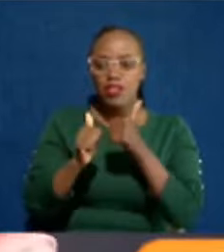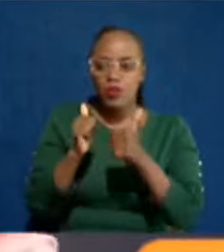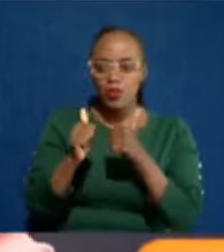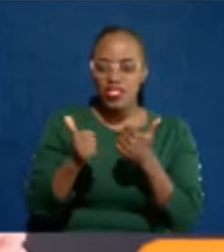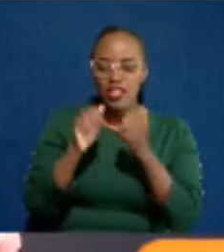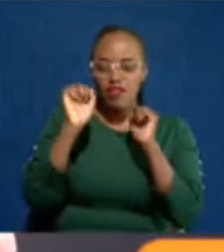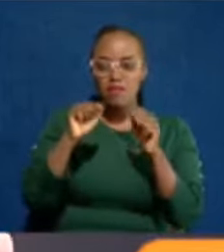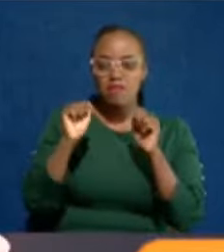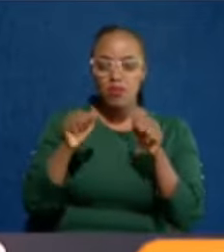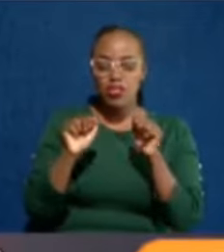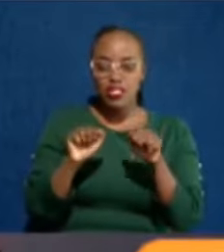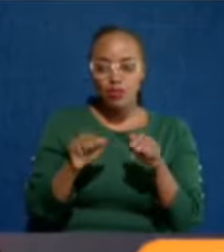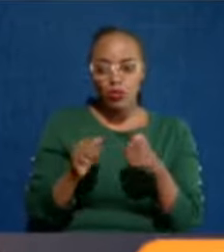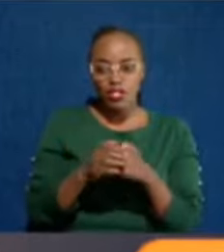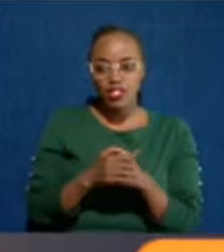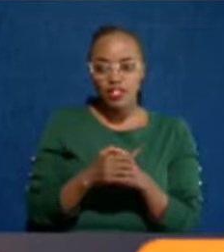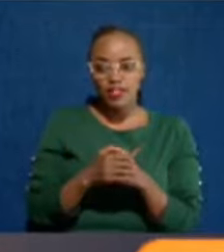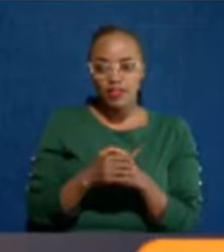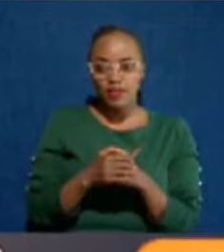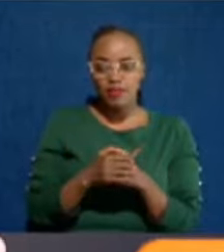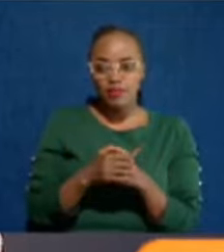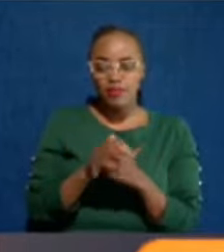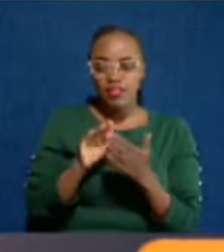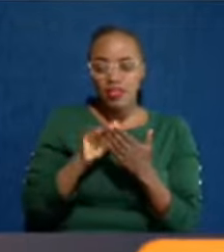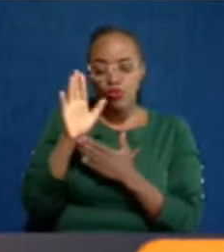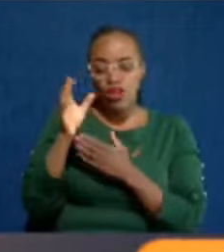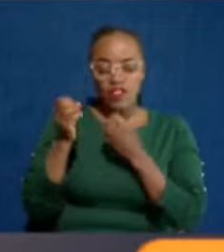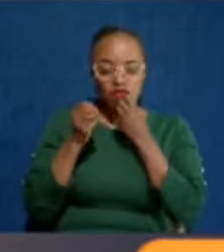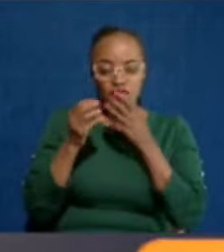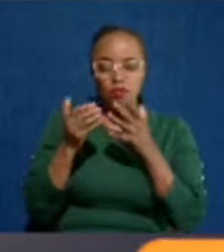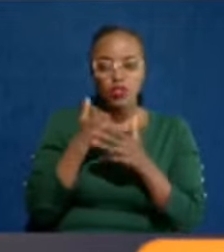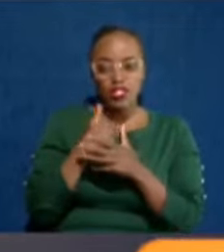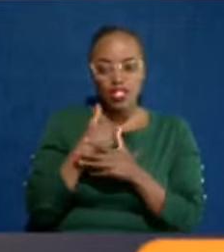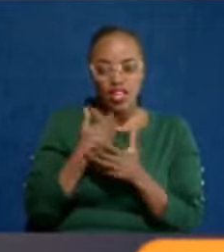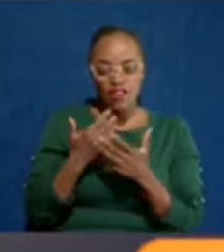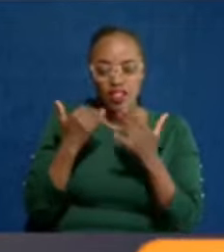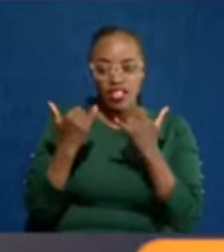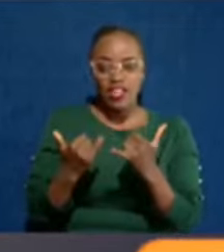we might be able to have some more insights on. So now the cabinet is finally...